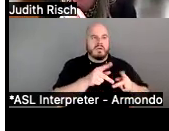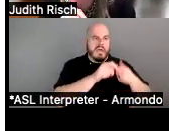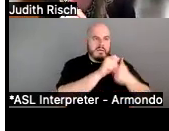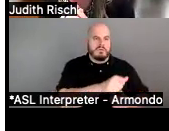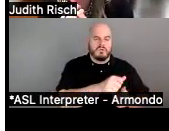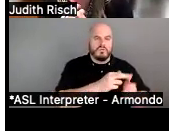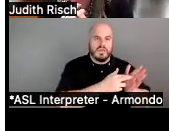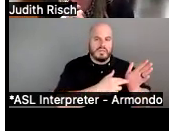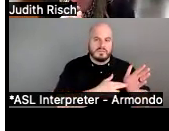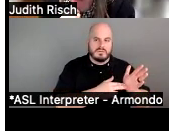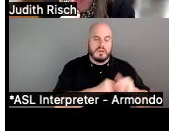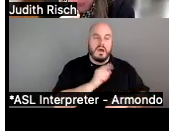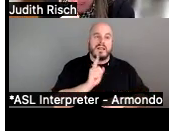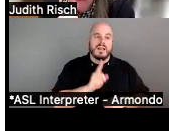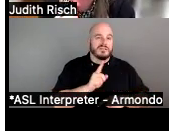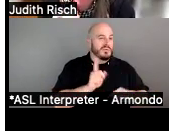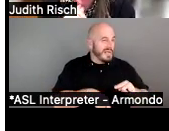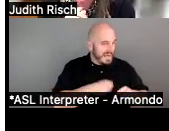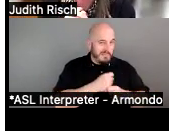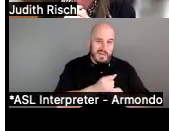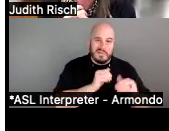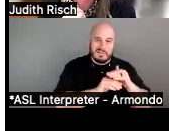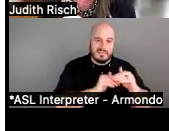you absolutely cannot make it accessible.